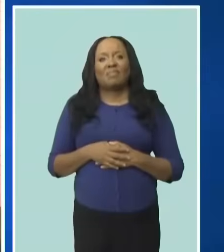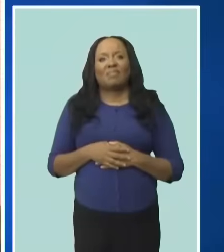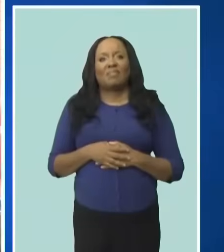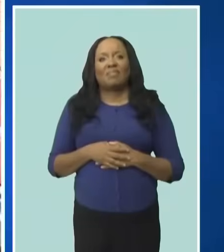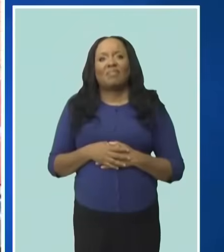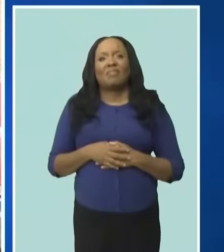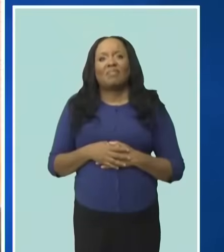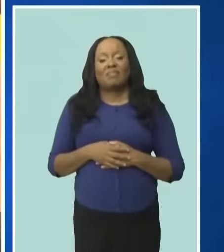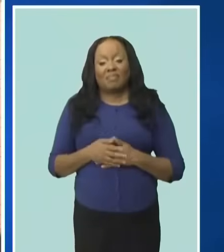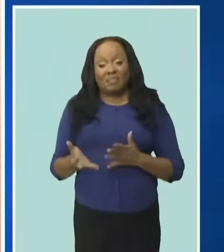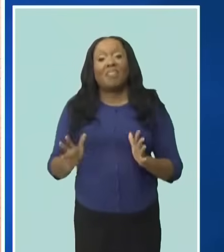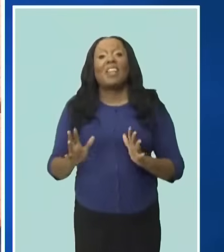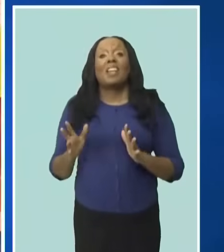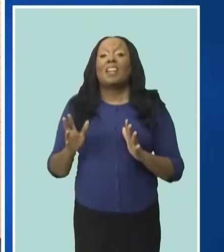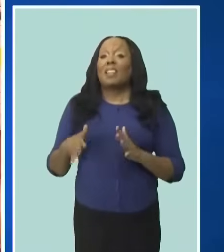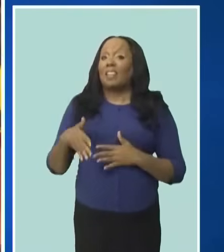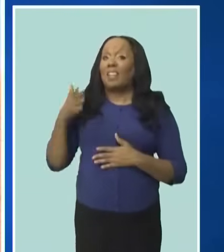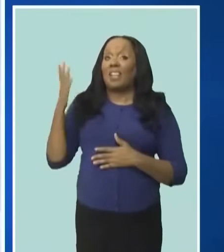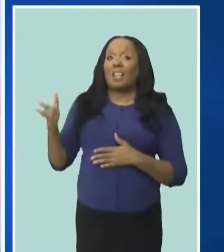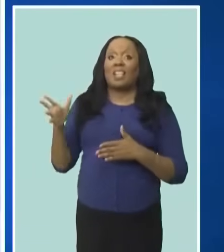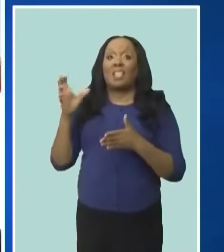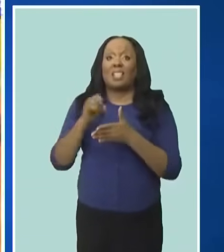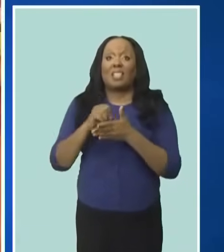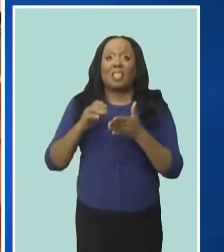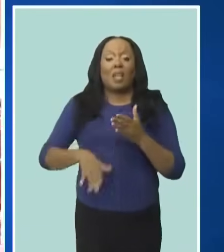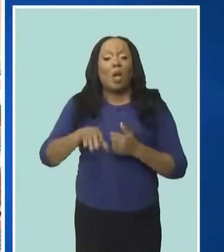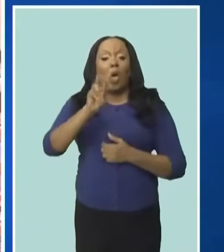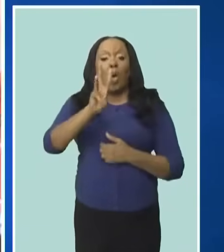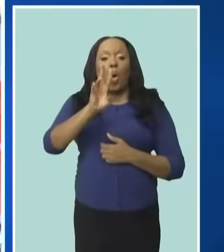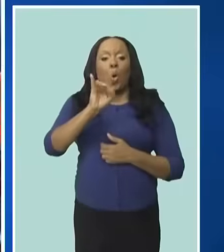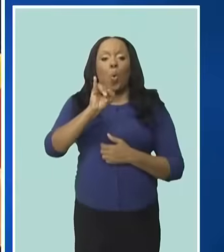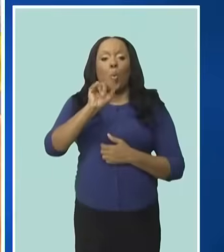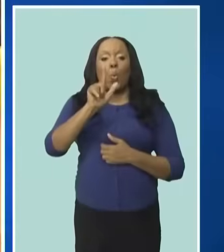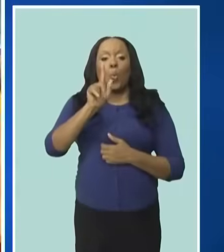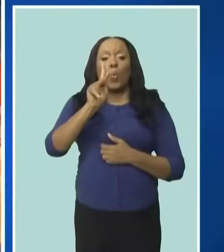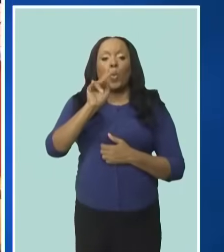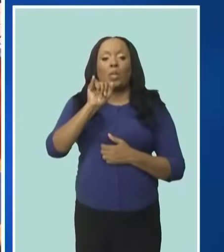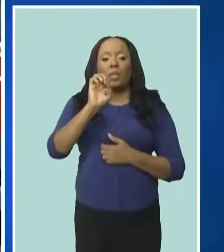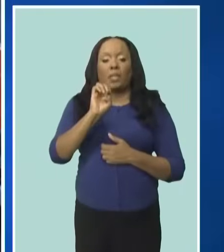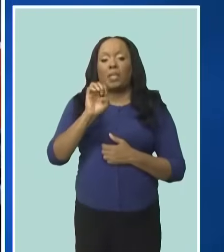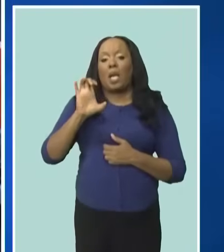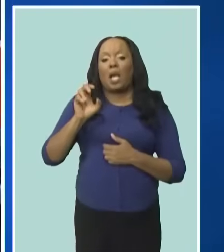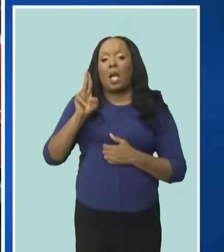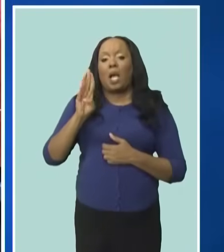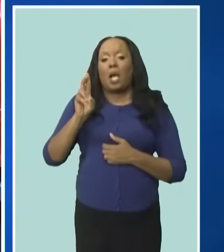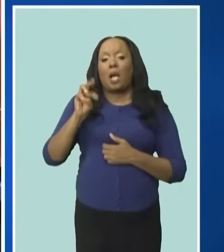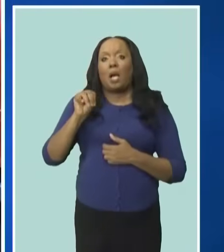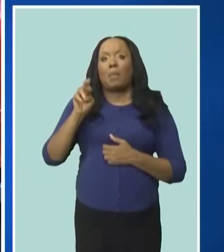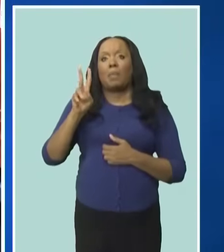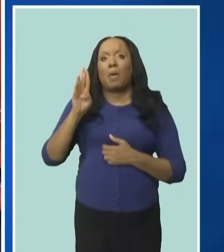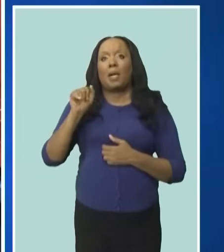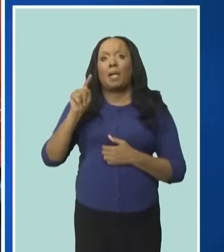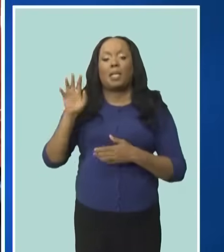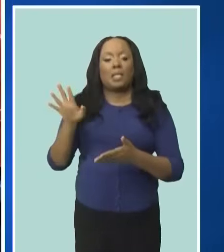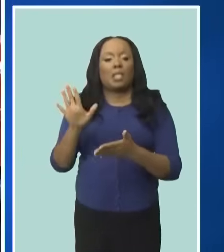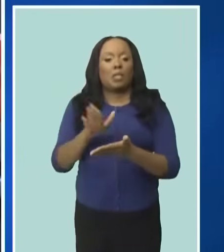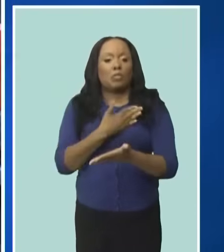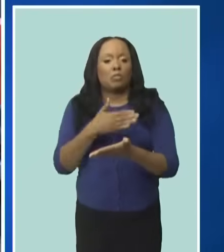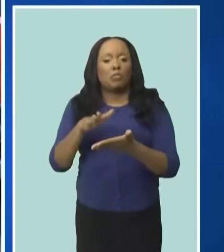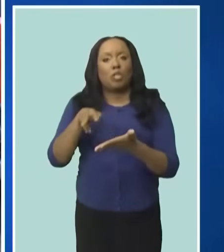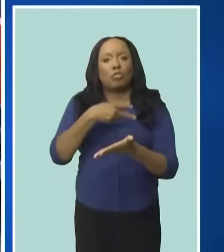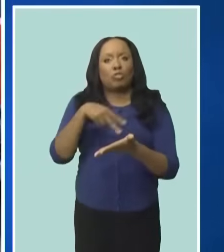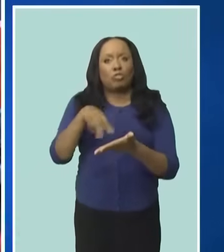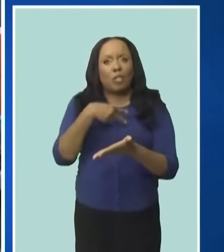As if that was not enough, the students of the Wilkie Comer batch brought color on stage in dance. Hallelujah,